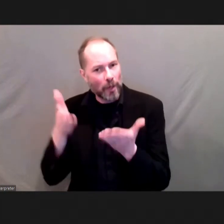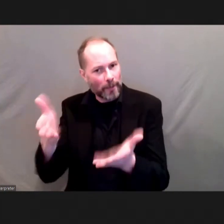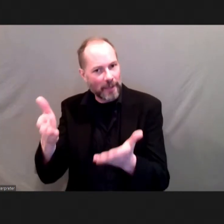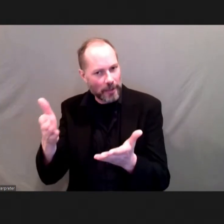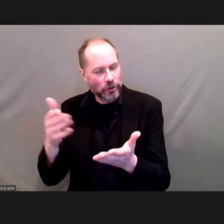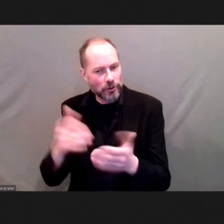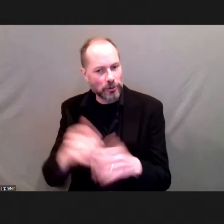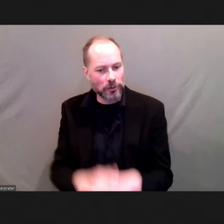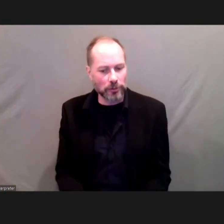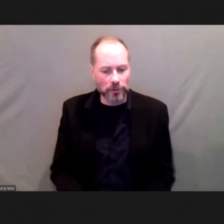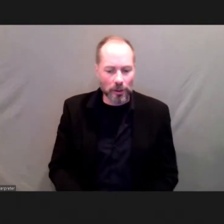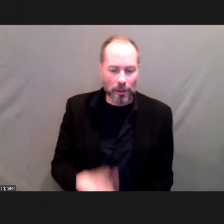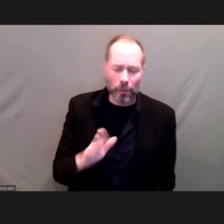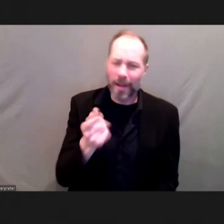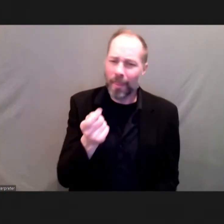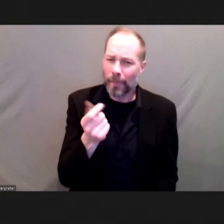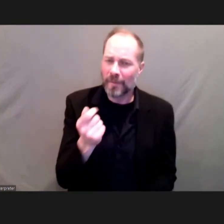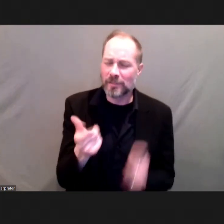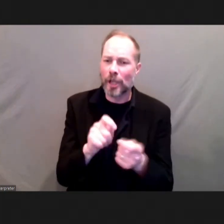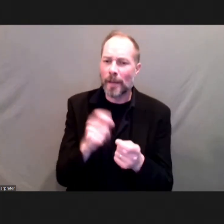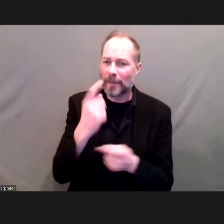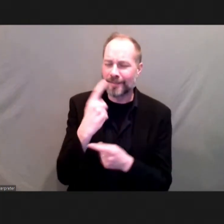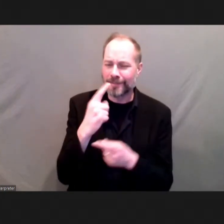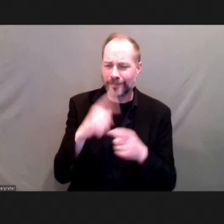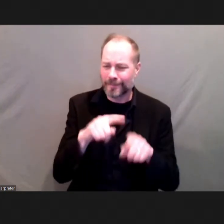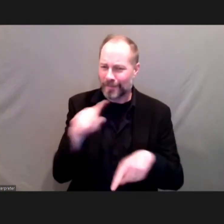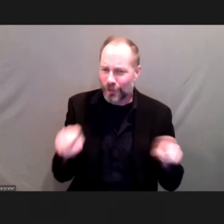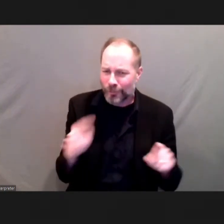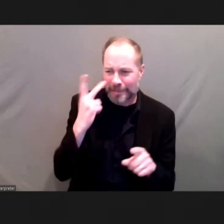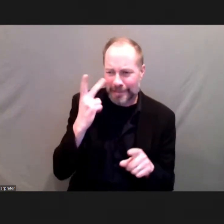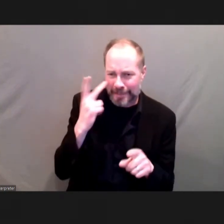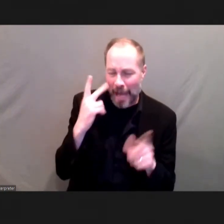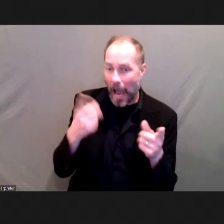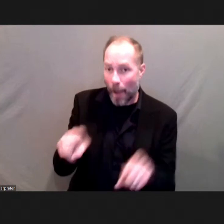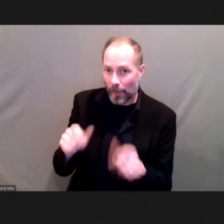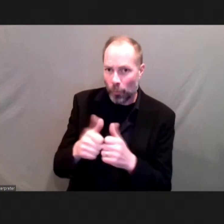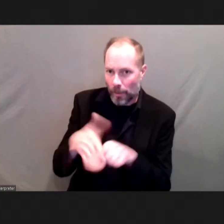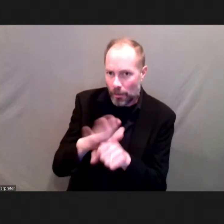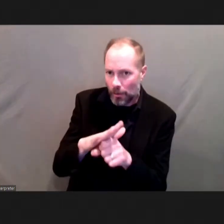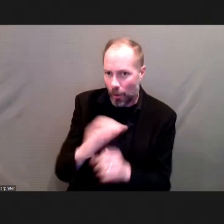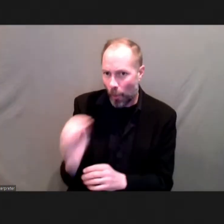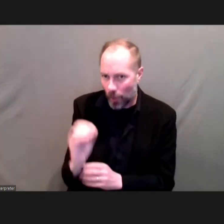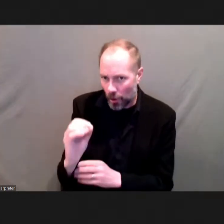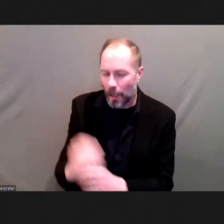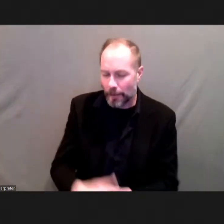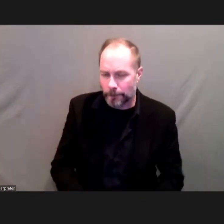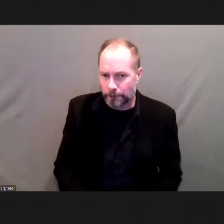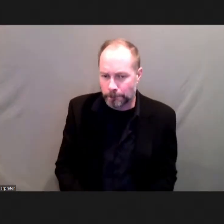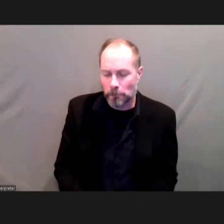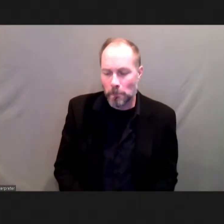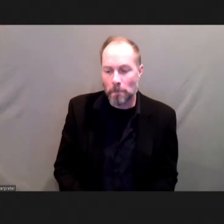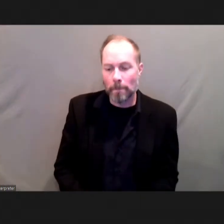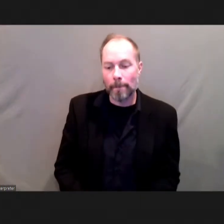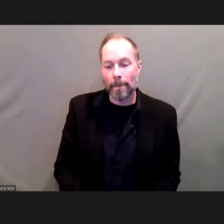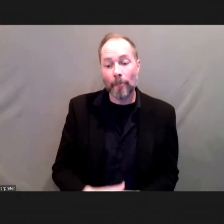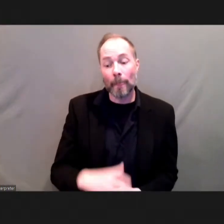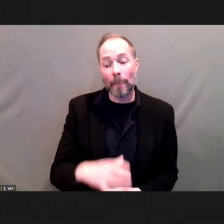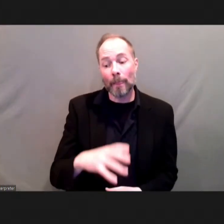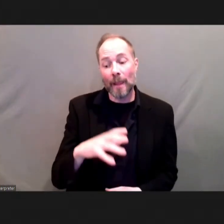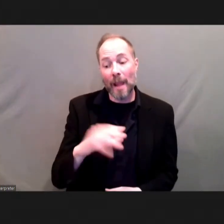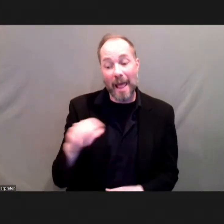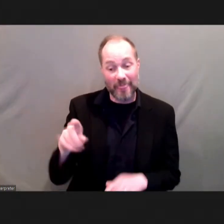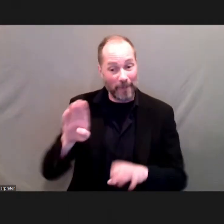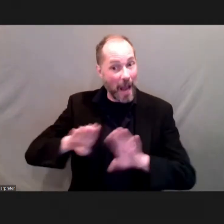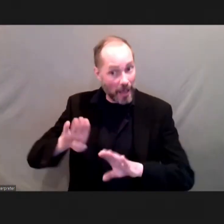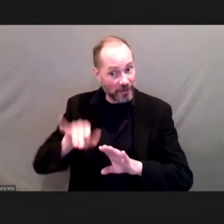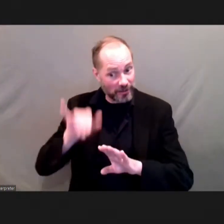these were changed because of the differences now with this new variant of Omicron and what the biology of